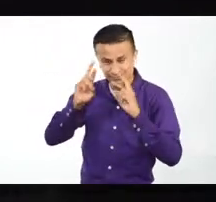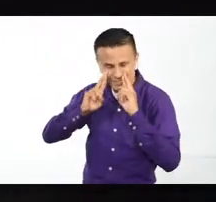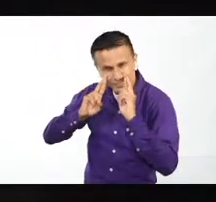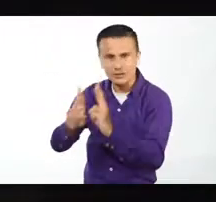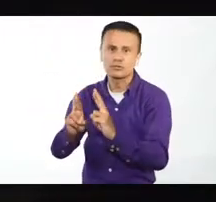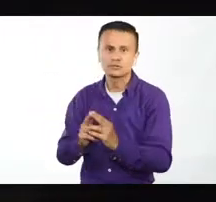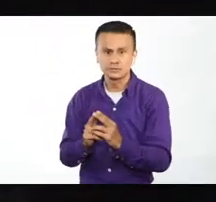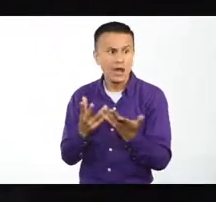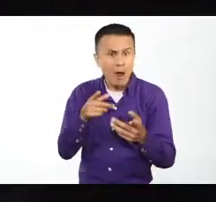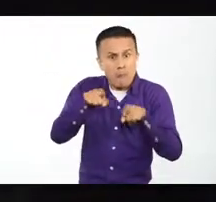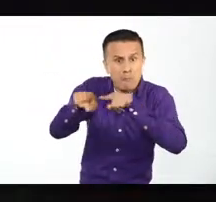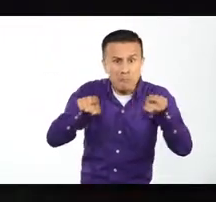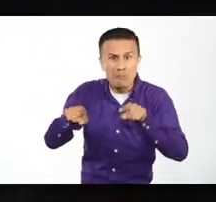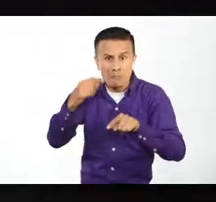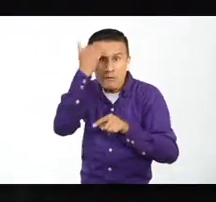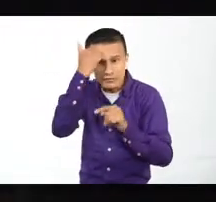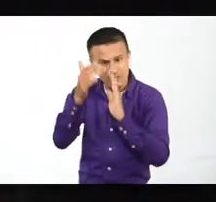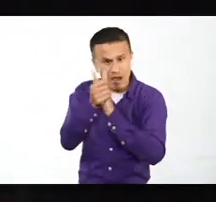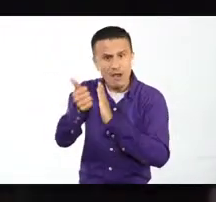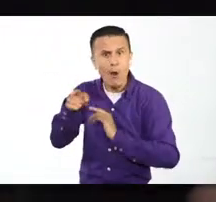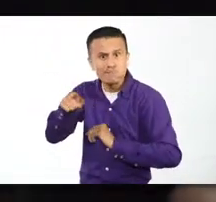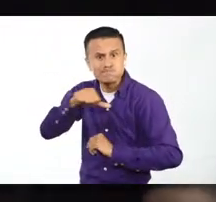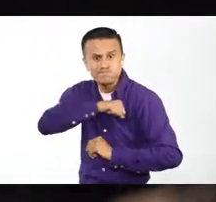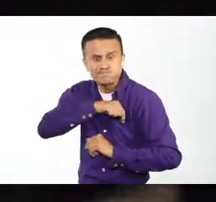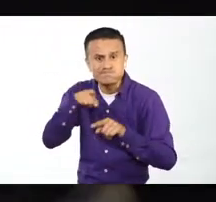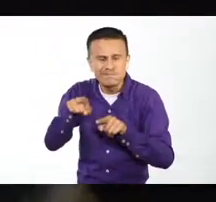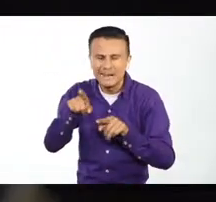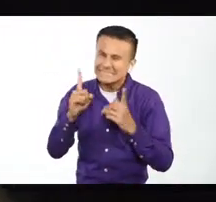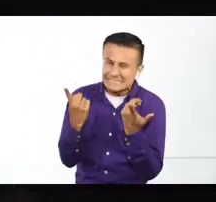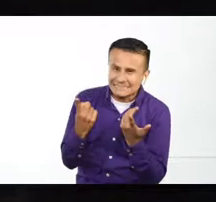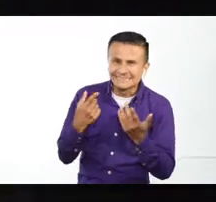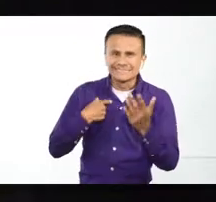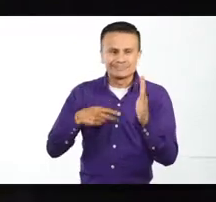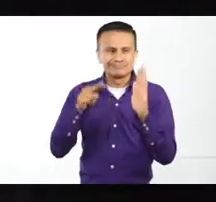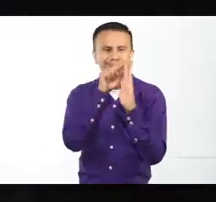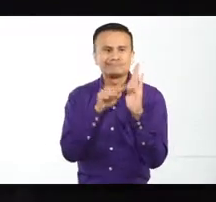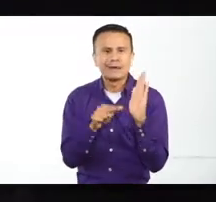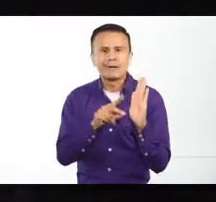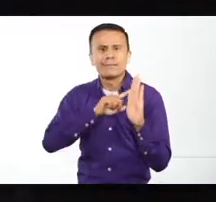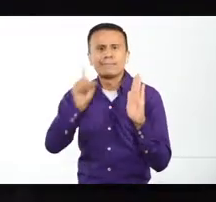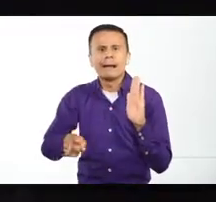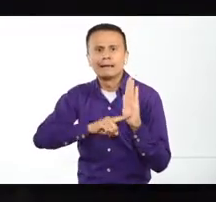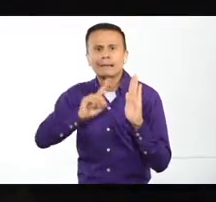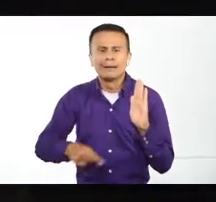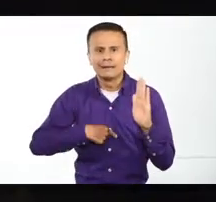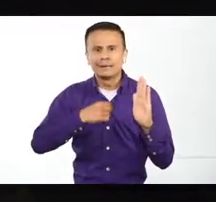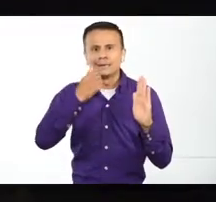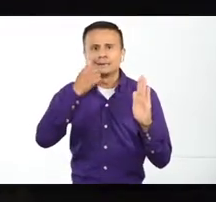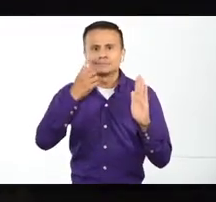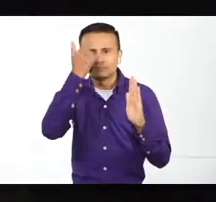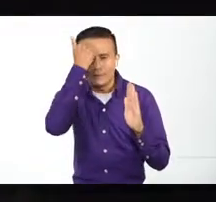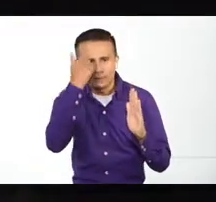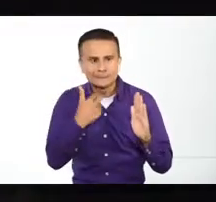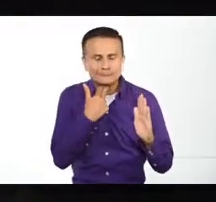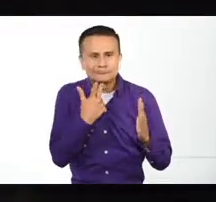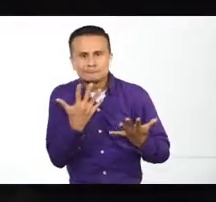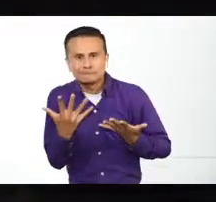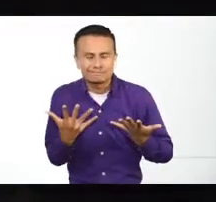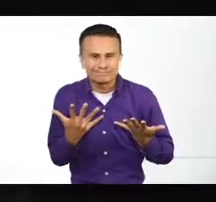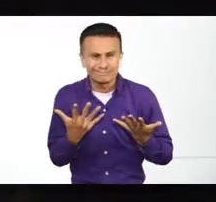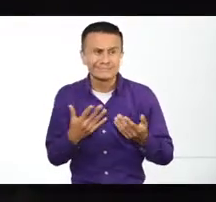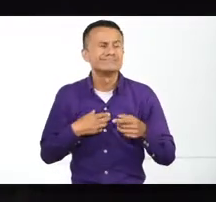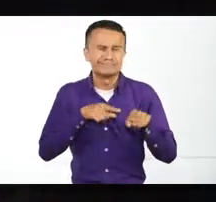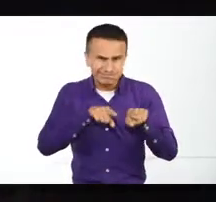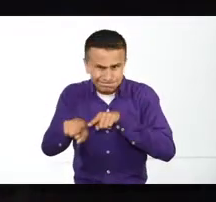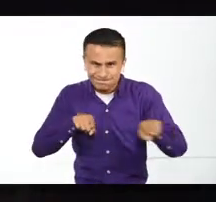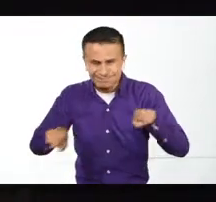teachers. Sometimes teachers are equipped with skills, but they don't have, they are restricted in so many ways by standardized